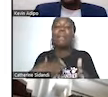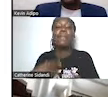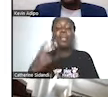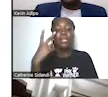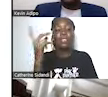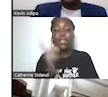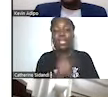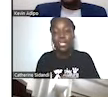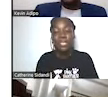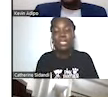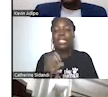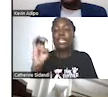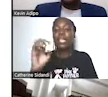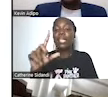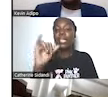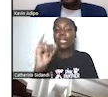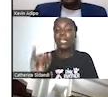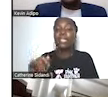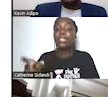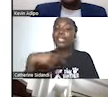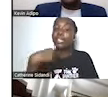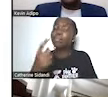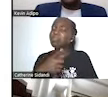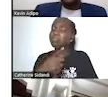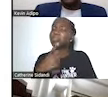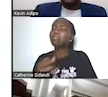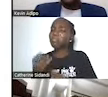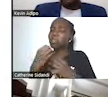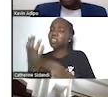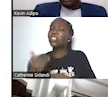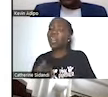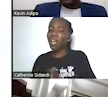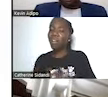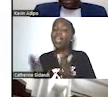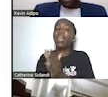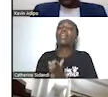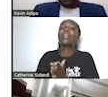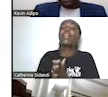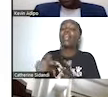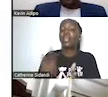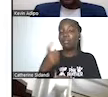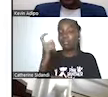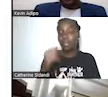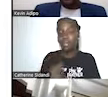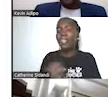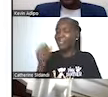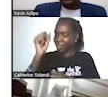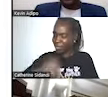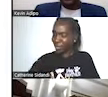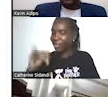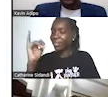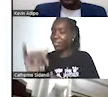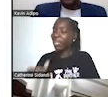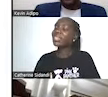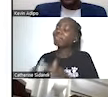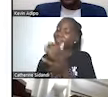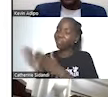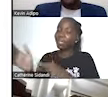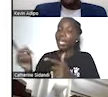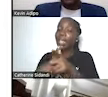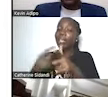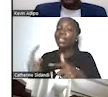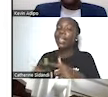more practical session. This was more informative. Yes, that was intentional, Ellie, because of the people that we are